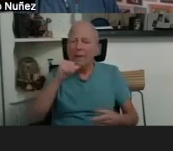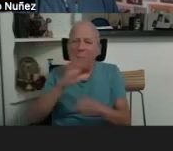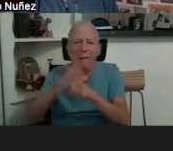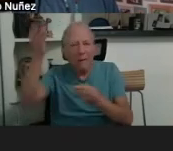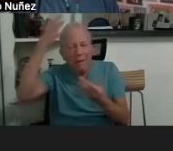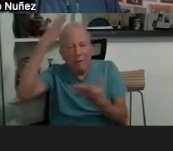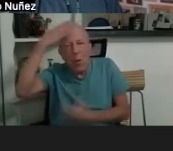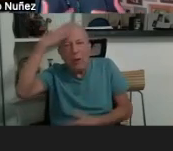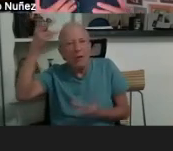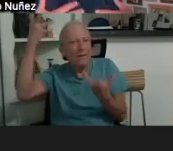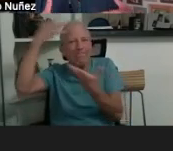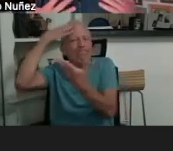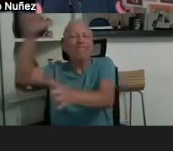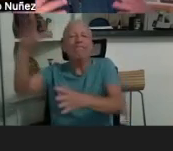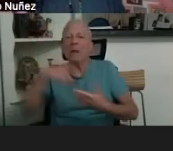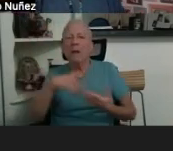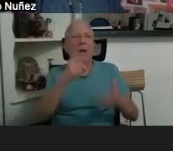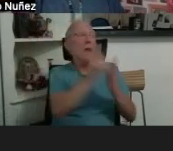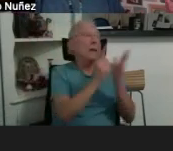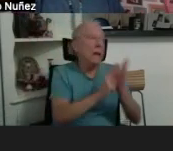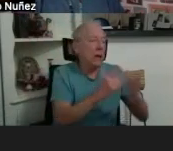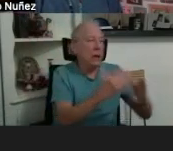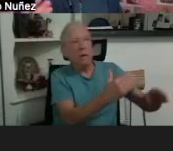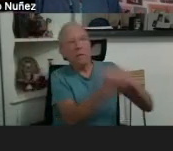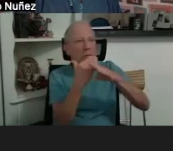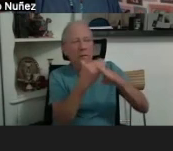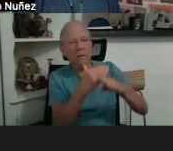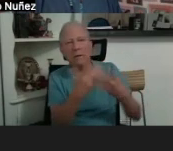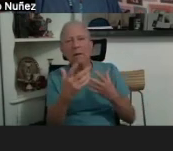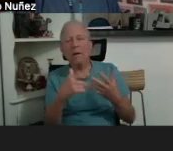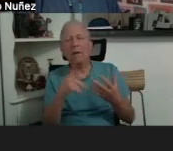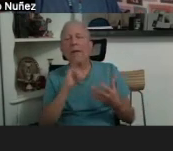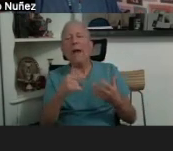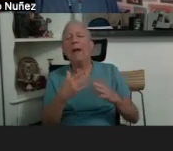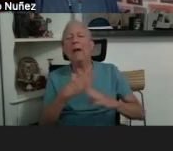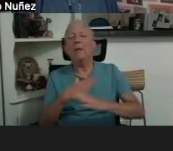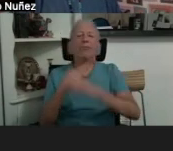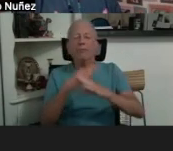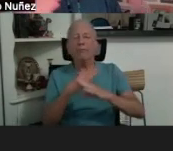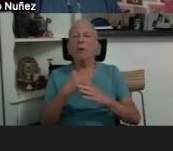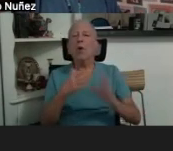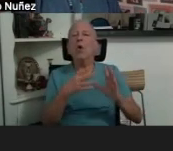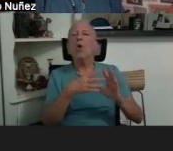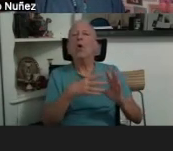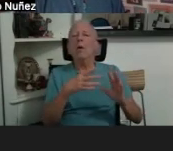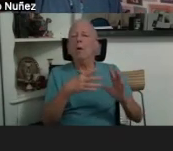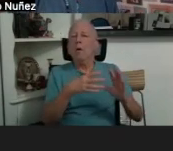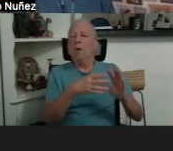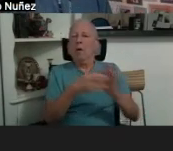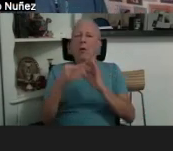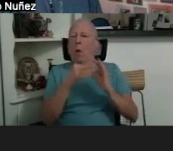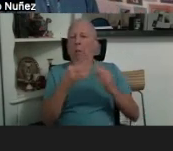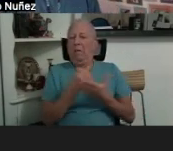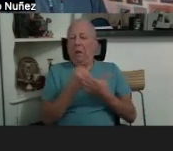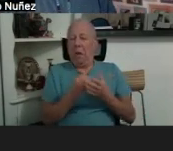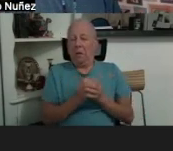regulatory barriers, prohibit the growth of cooperative economies. But we can look internationally, and we've